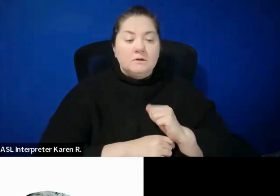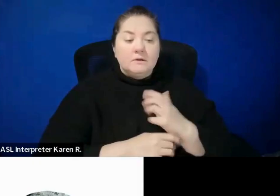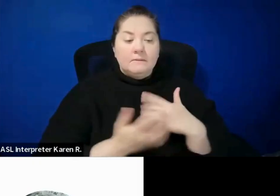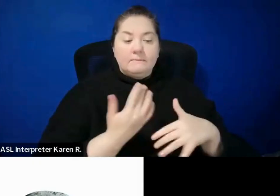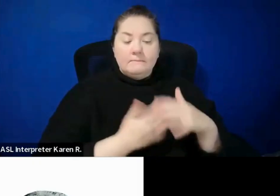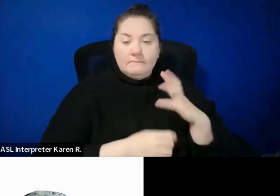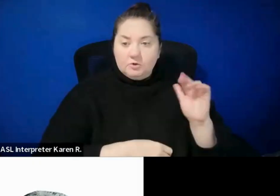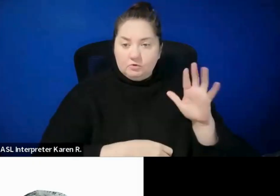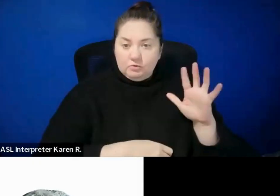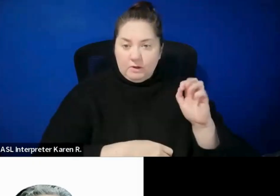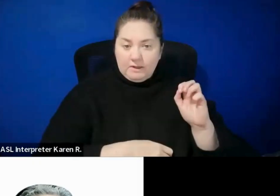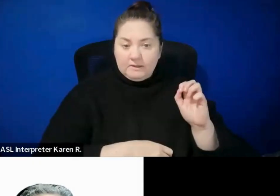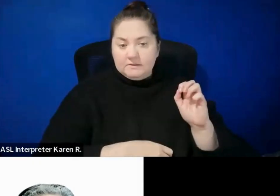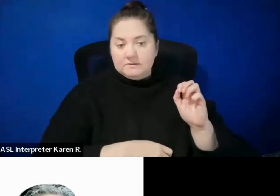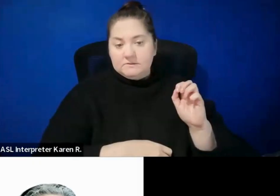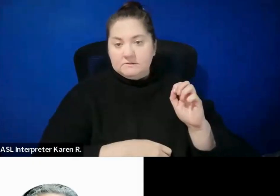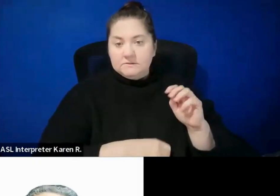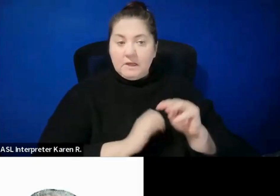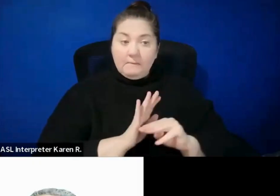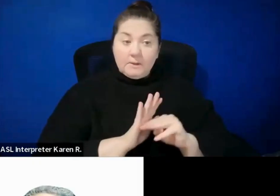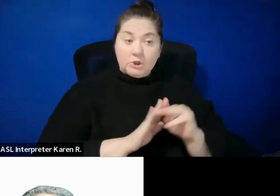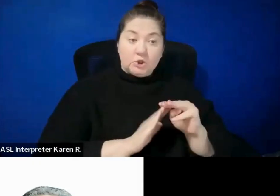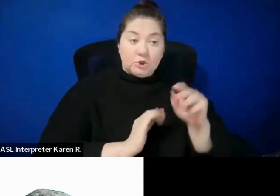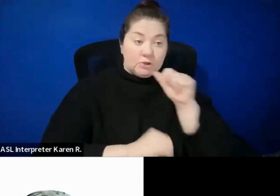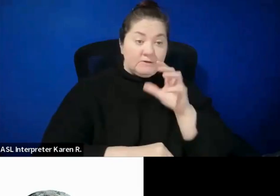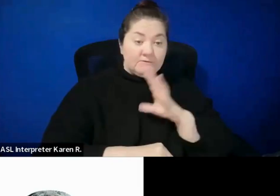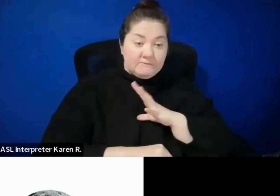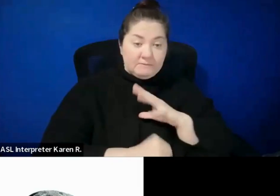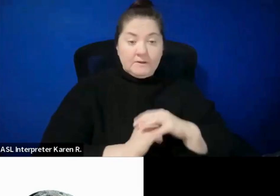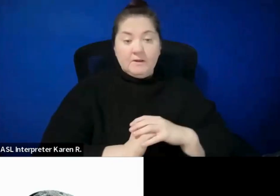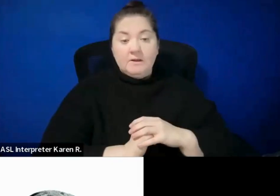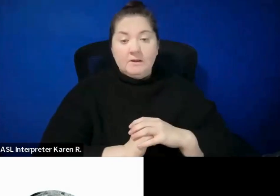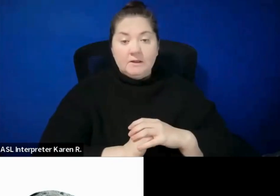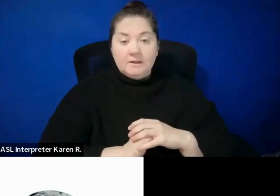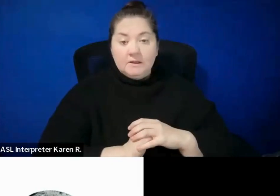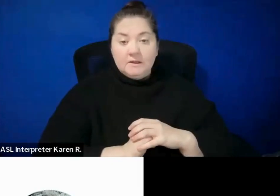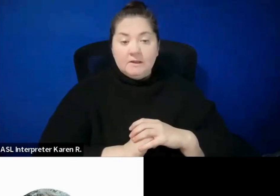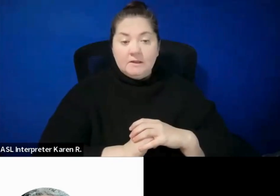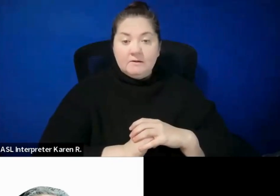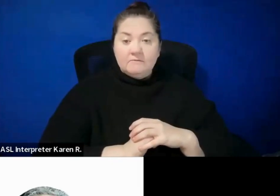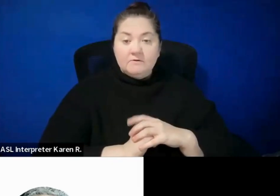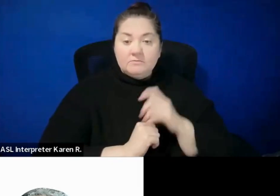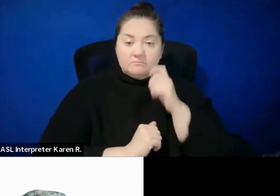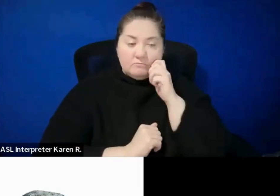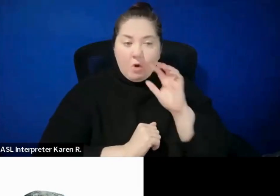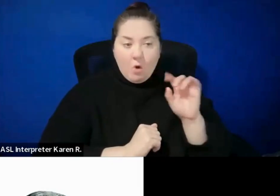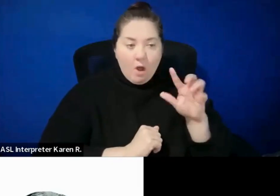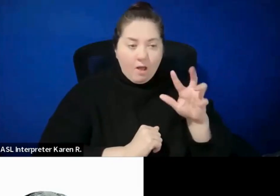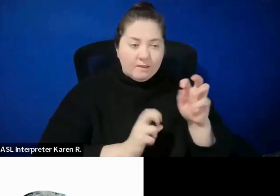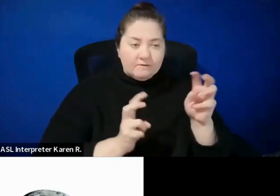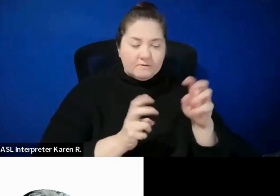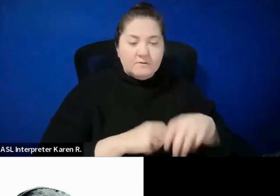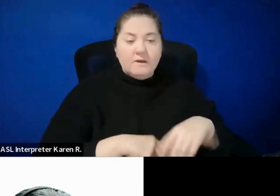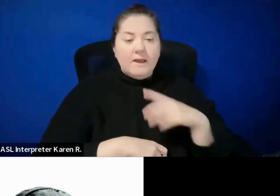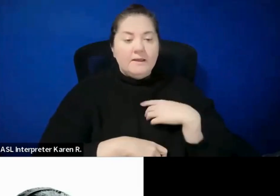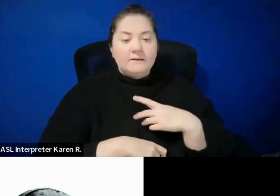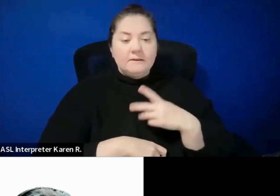mixed race, mature female. I've got olive complexion and I'm wearing a light pink